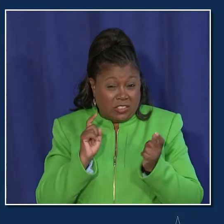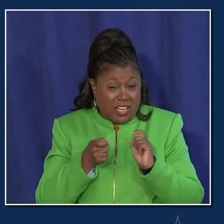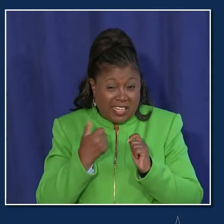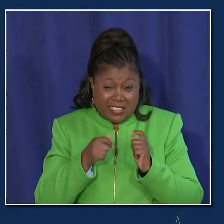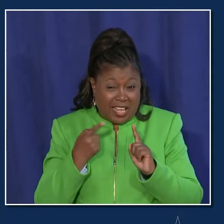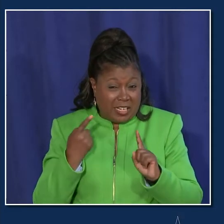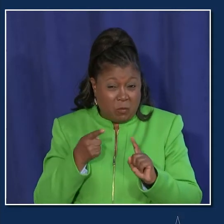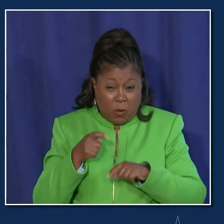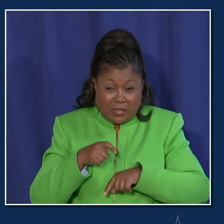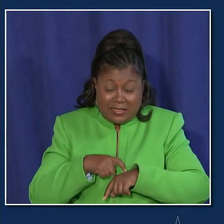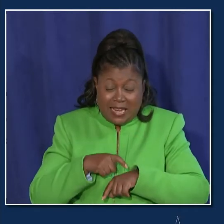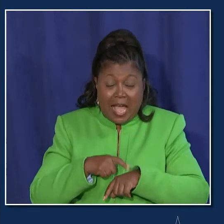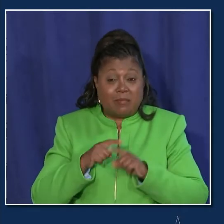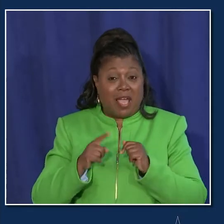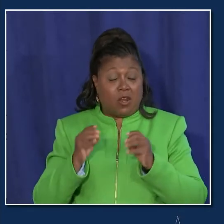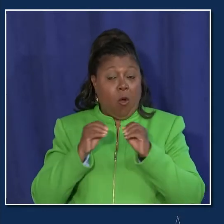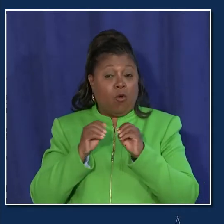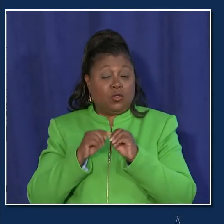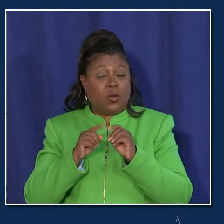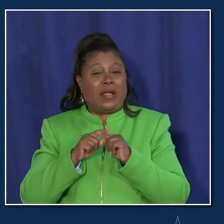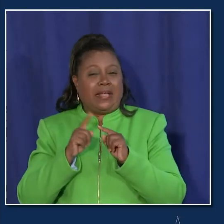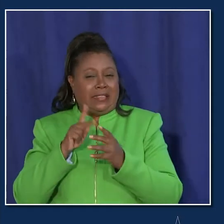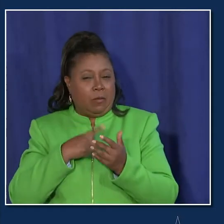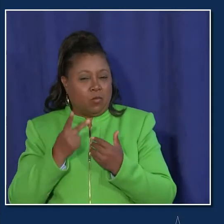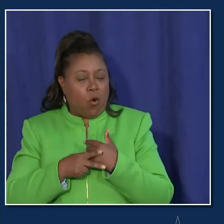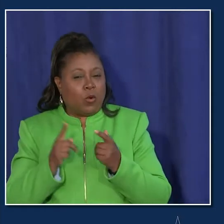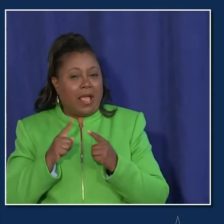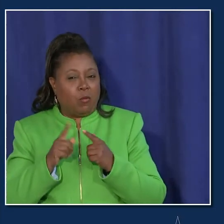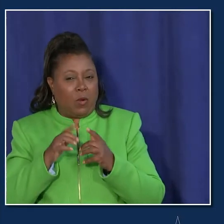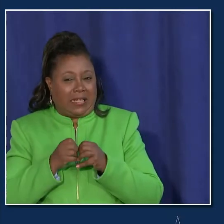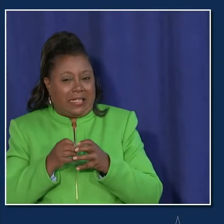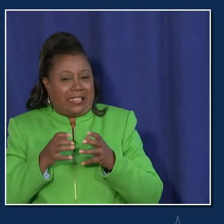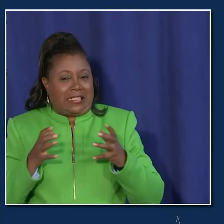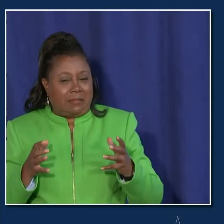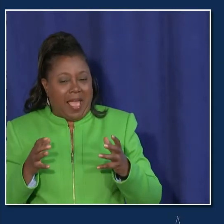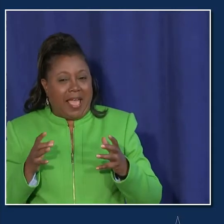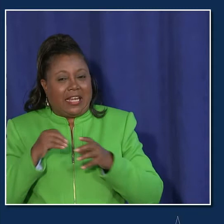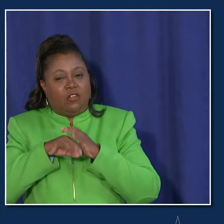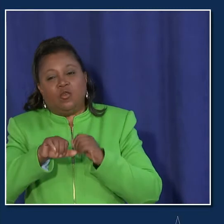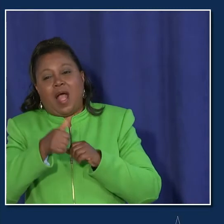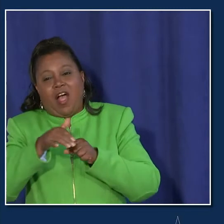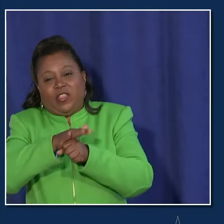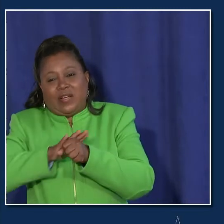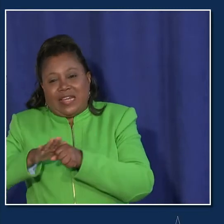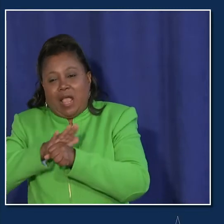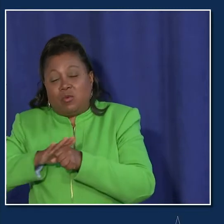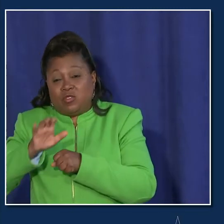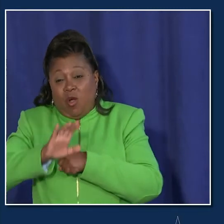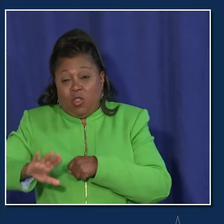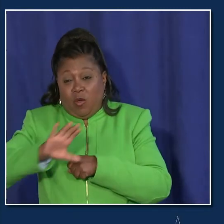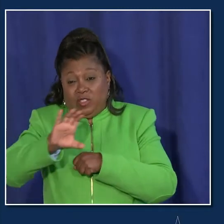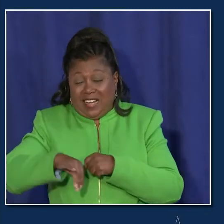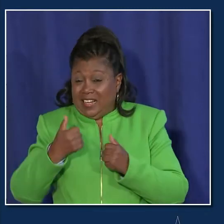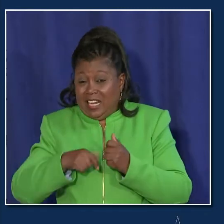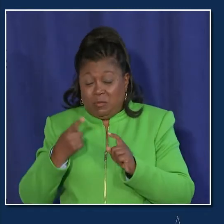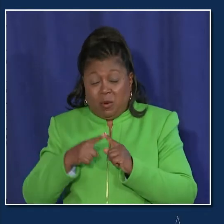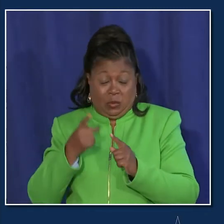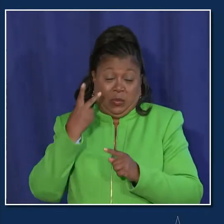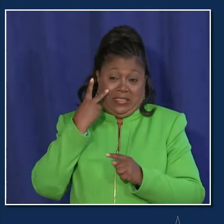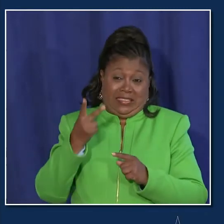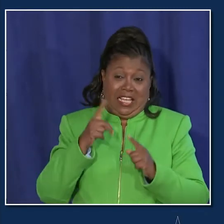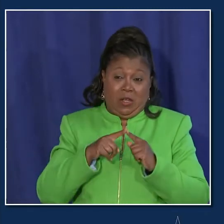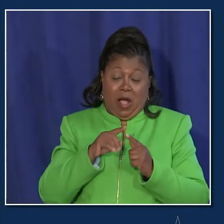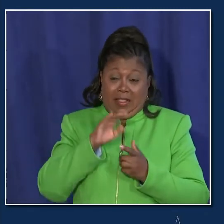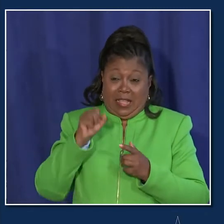at any point in time? And then furthermore, is the program going to expand into other neighborhoods throughout Chicago at any point in time? You can see